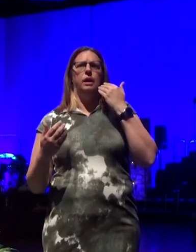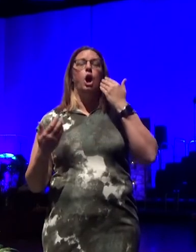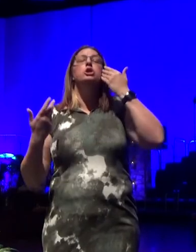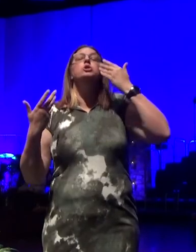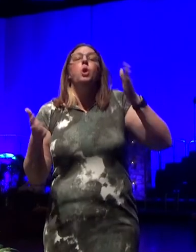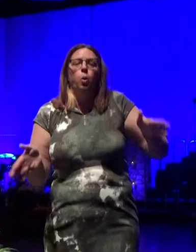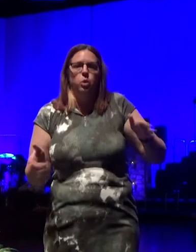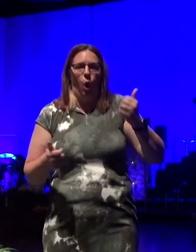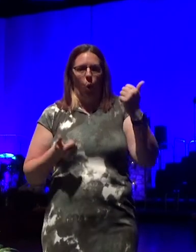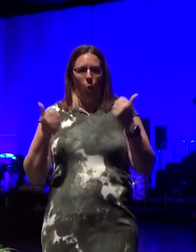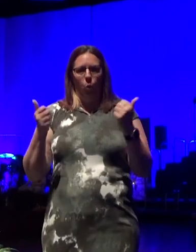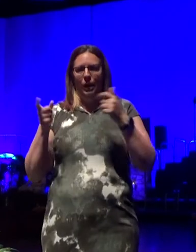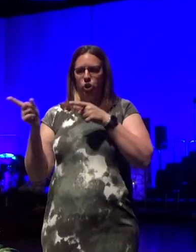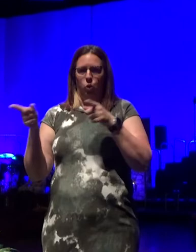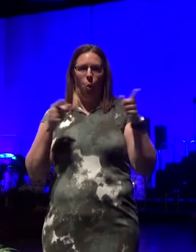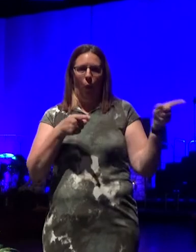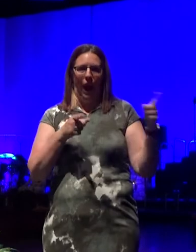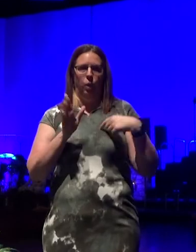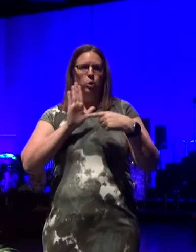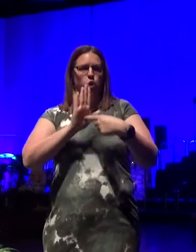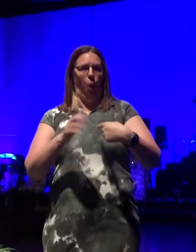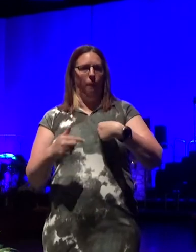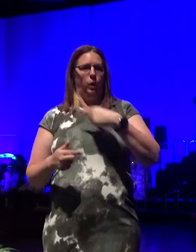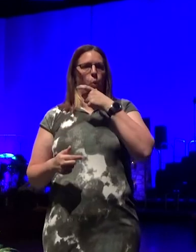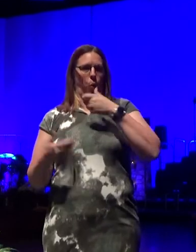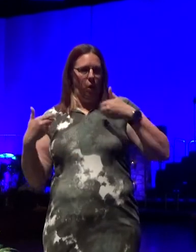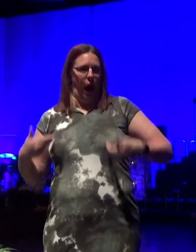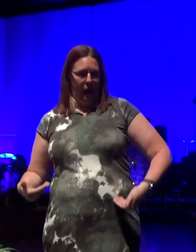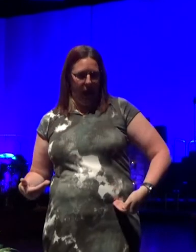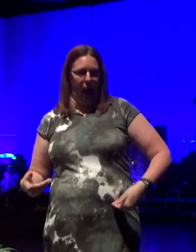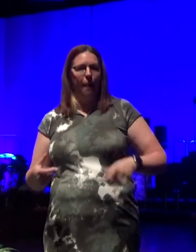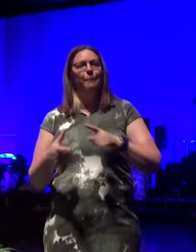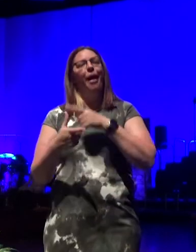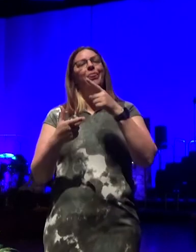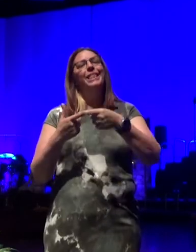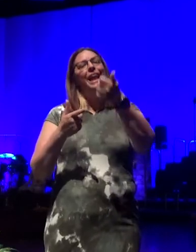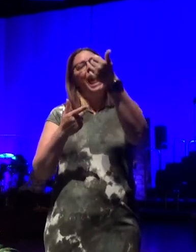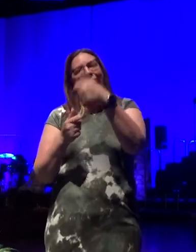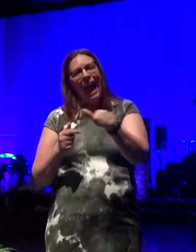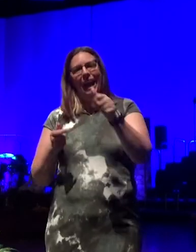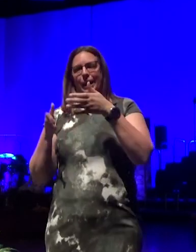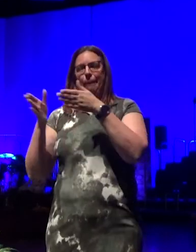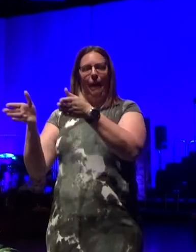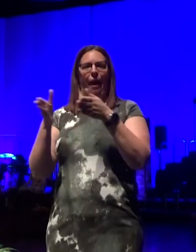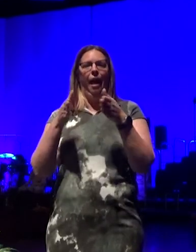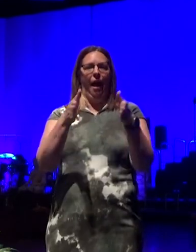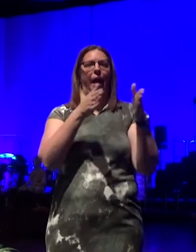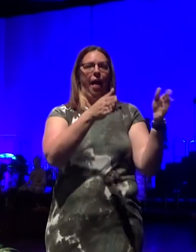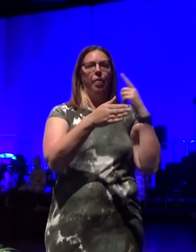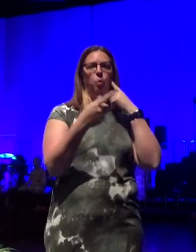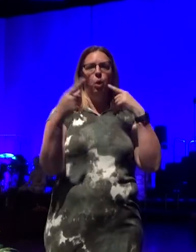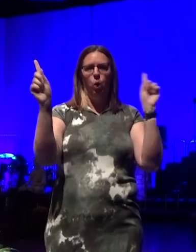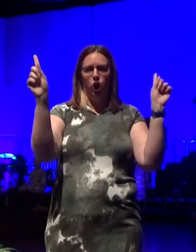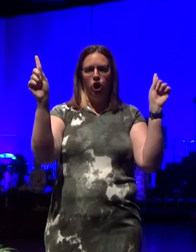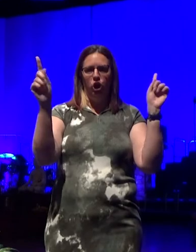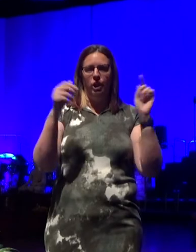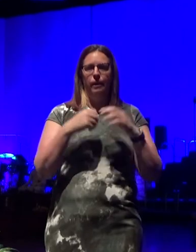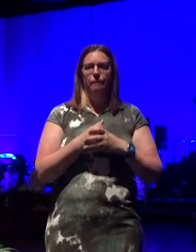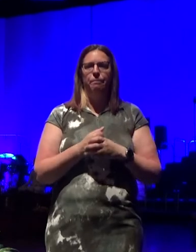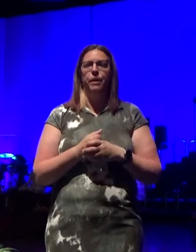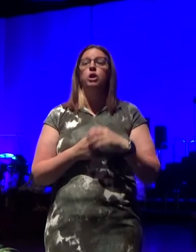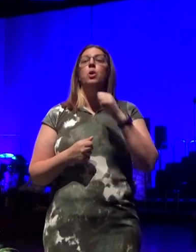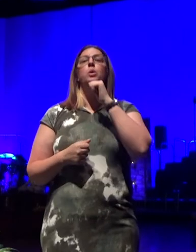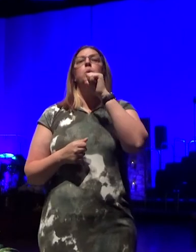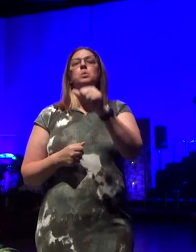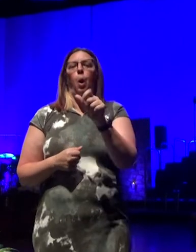faith in your own heart, to have that vision, but to not be so attached to it that you can't recognize a mind greater than your